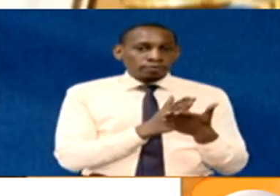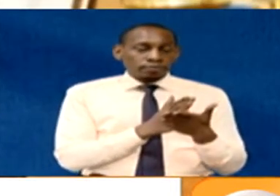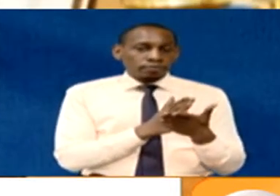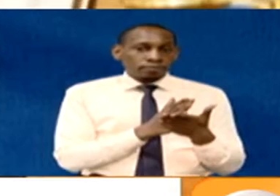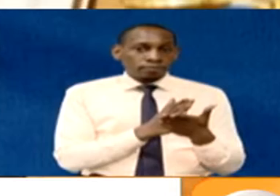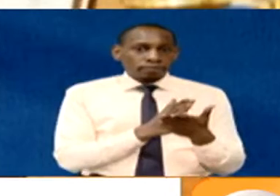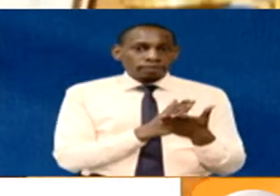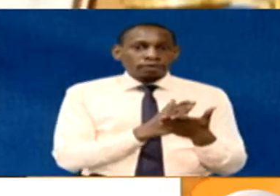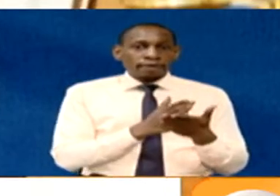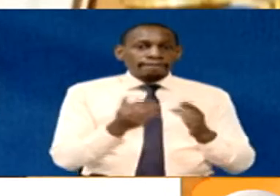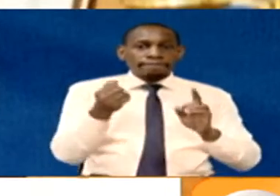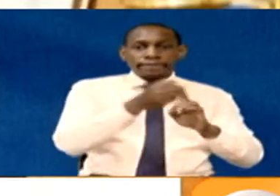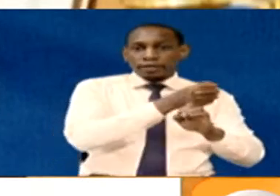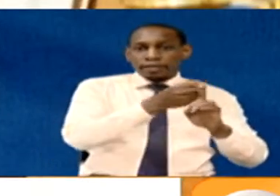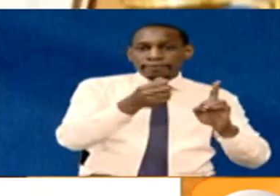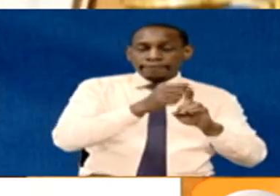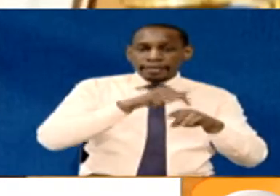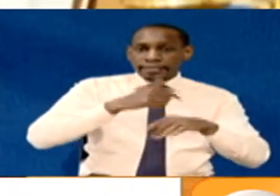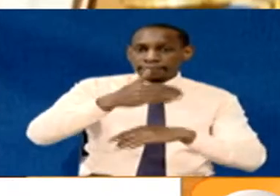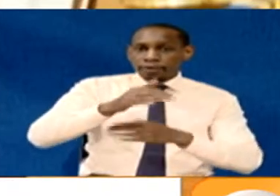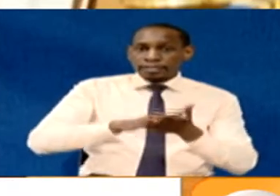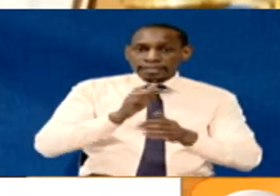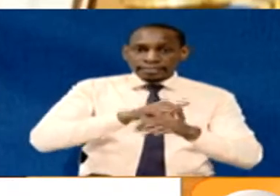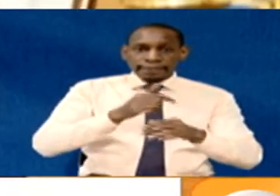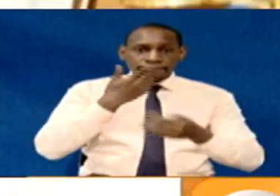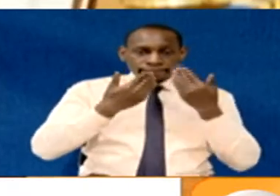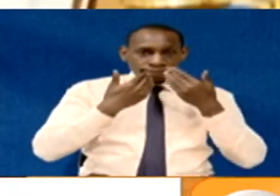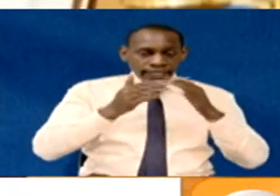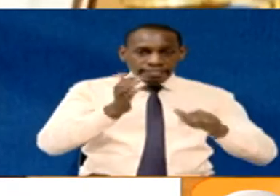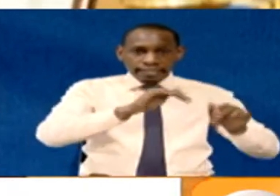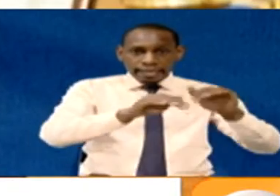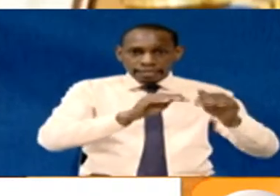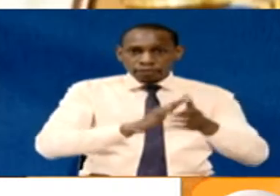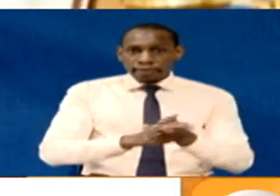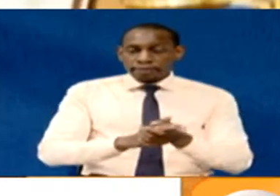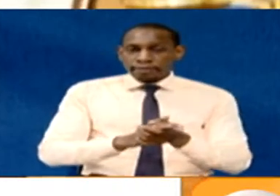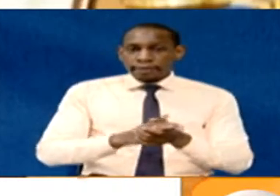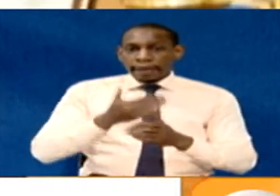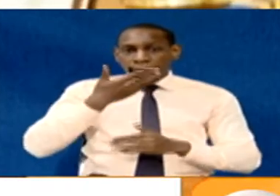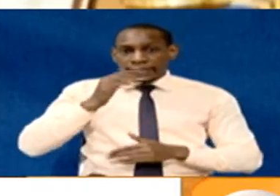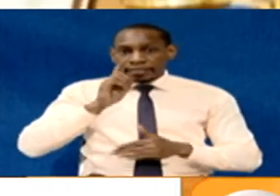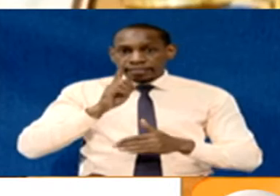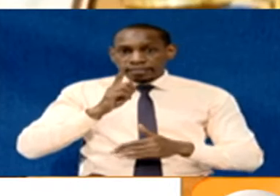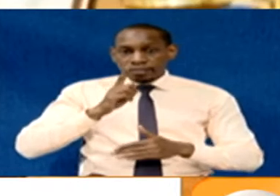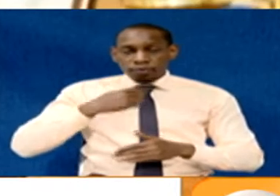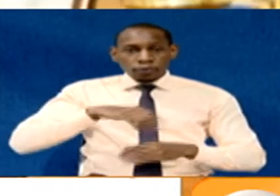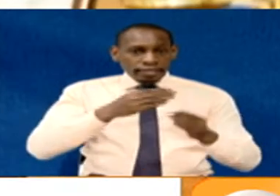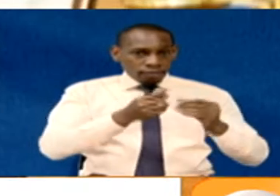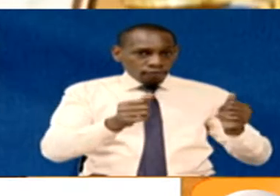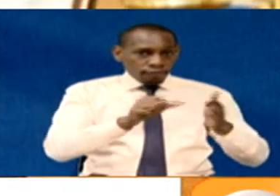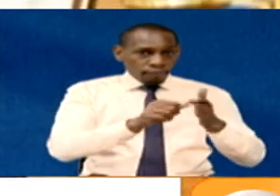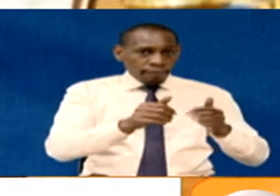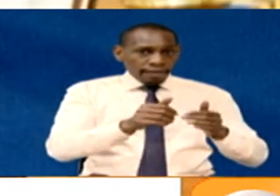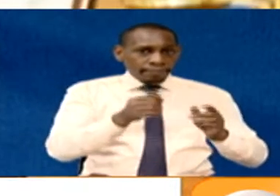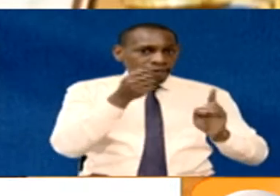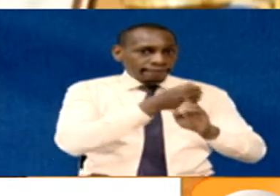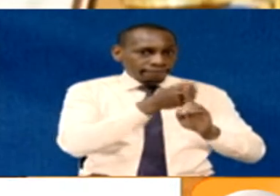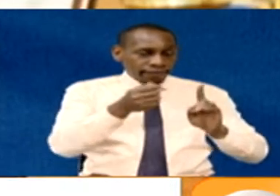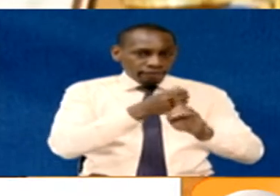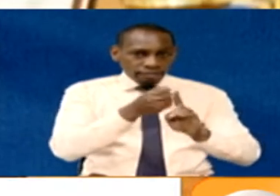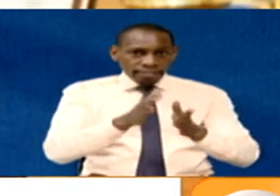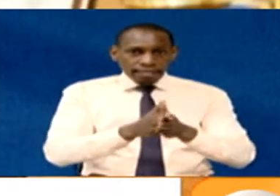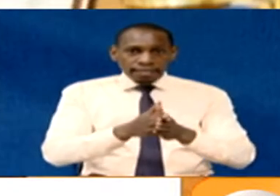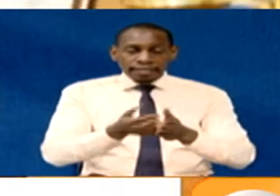have violence all the time after every election. Yes. Let us deal with it so that we